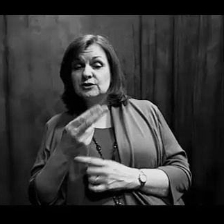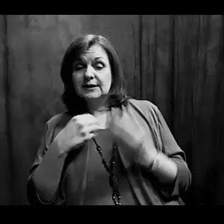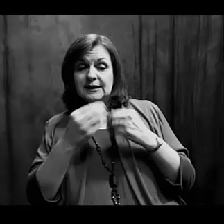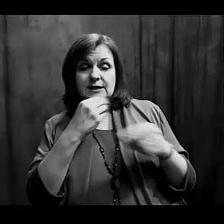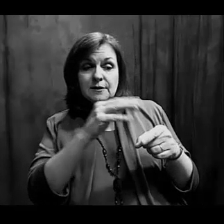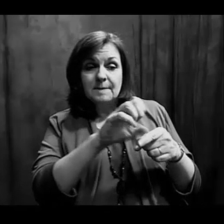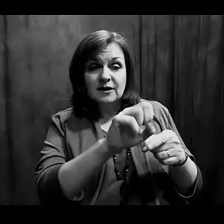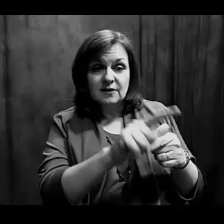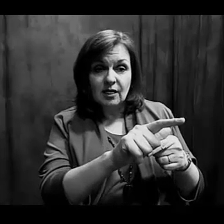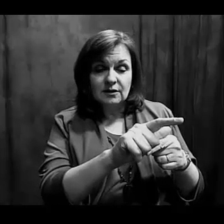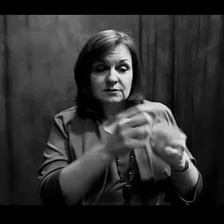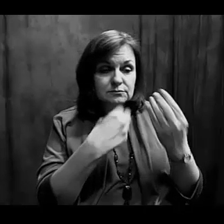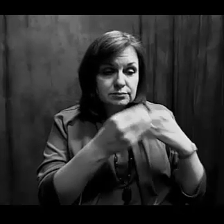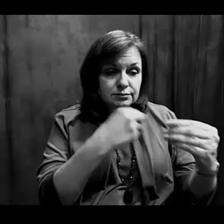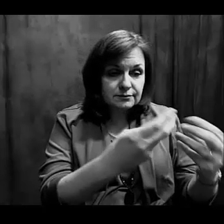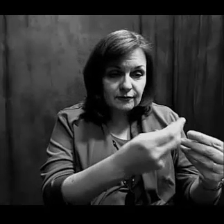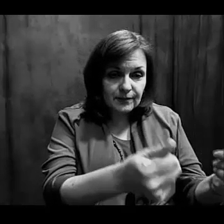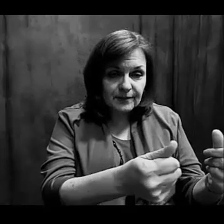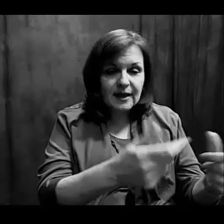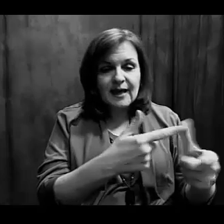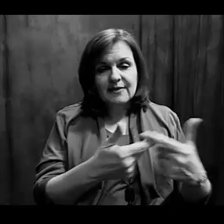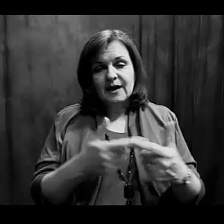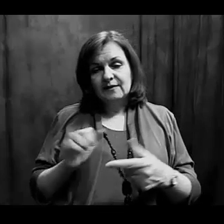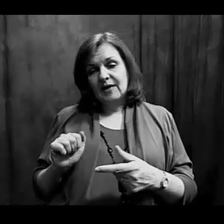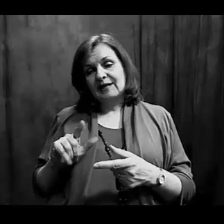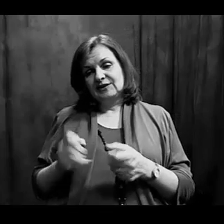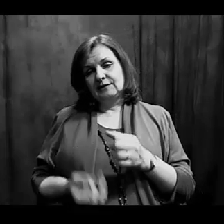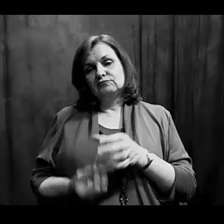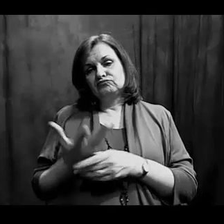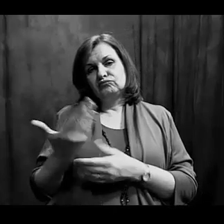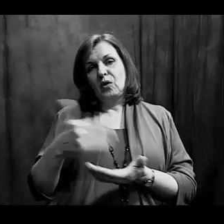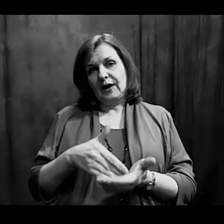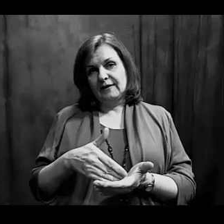as the starfish eat the mussels, the algae returns.